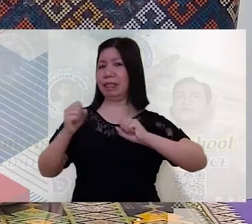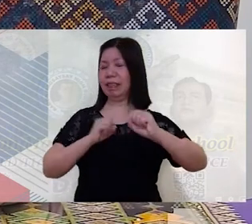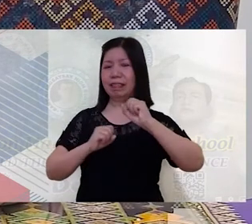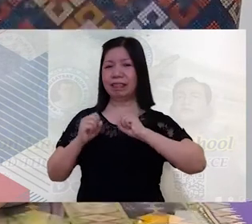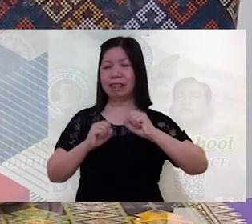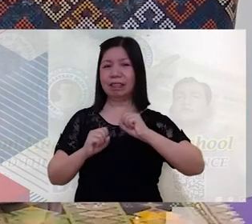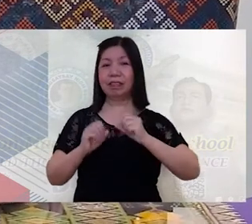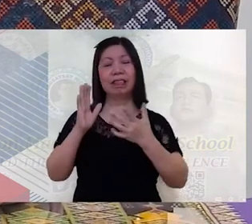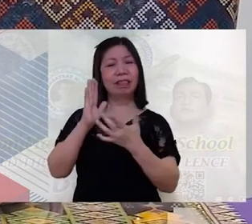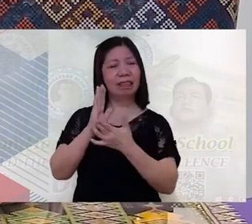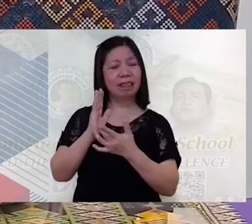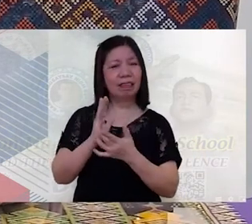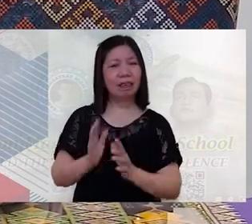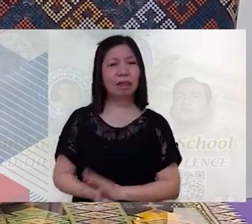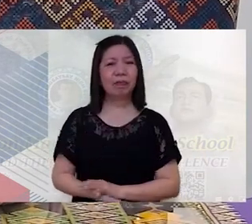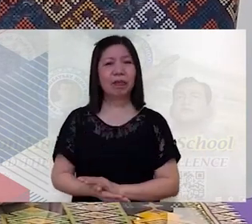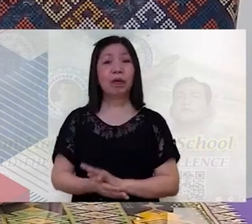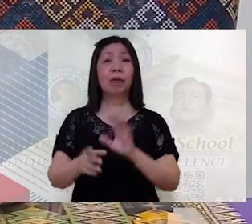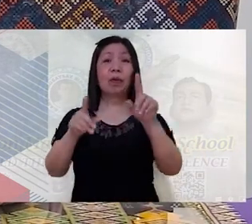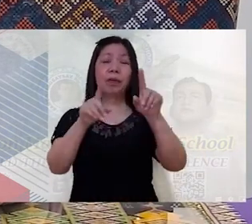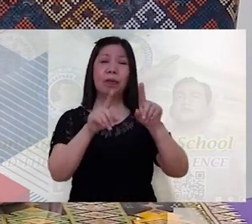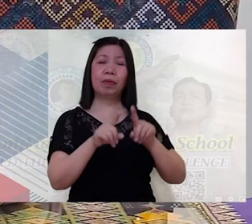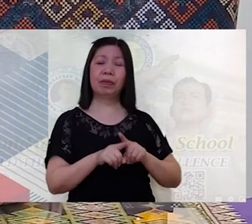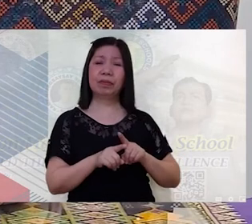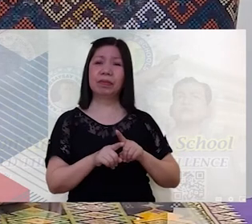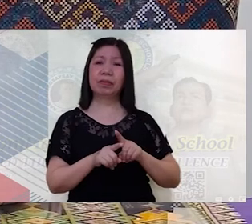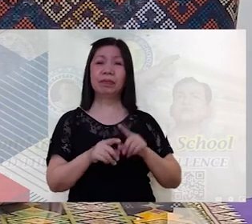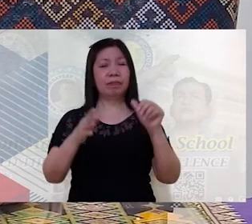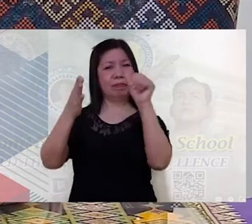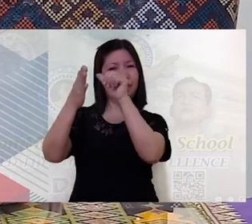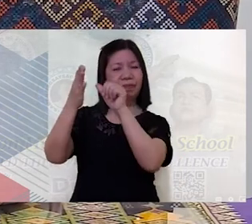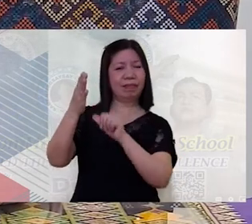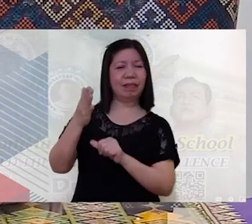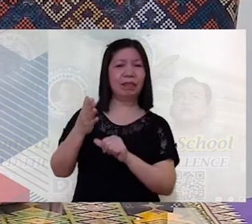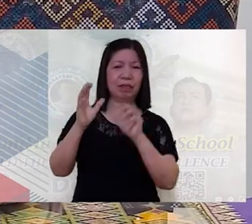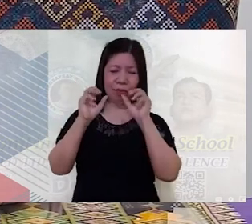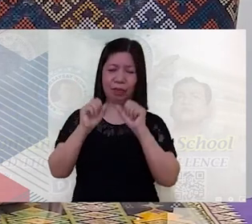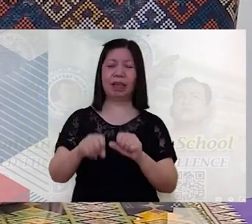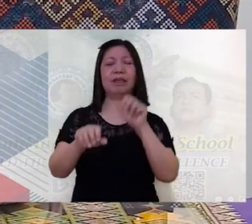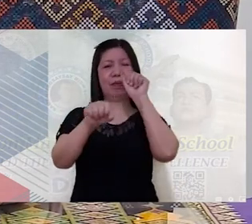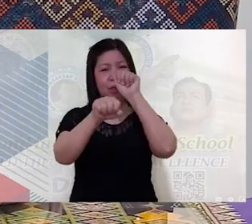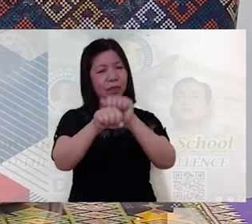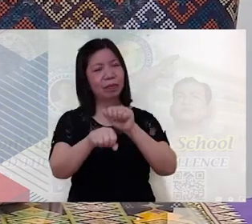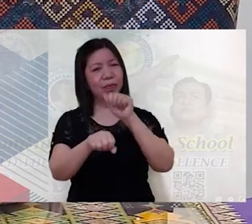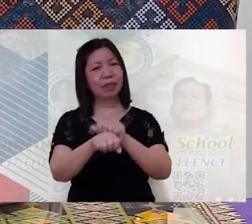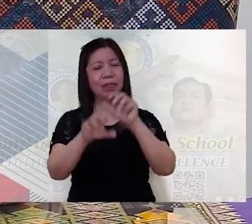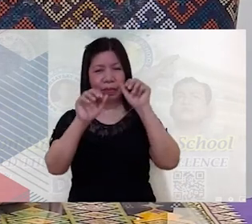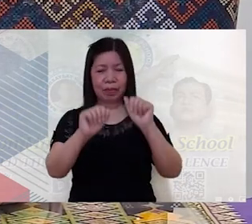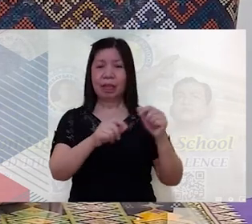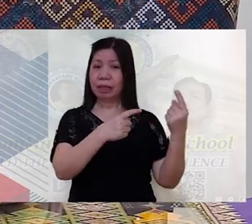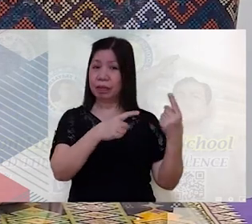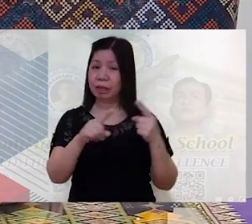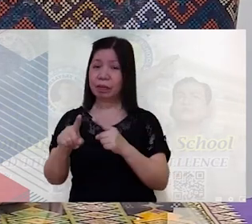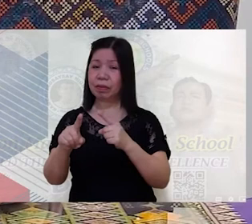science, in technology, and also in the arts. So you can work, you can go